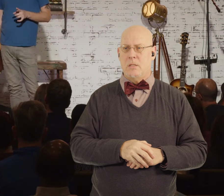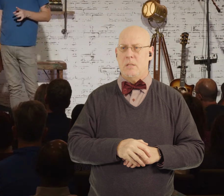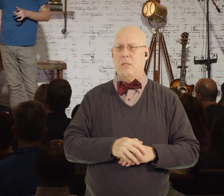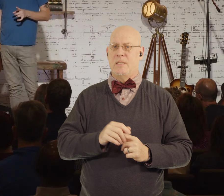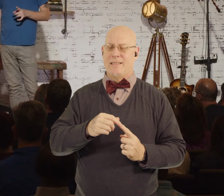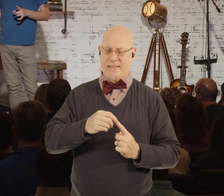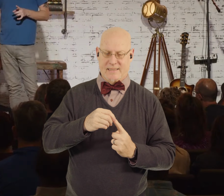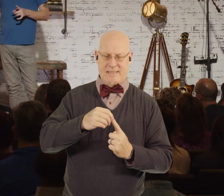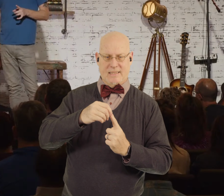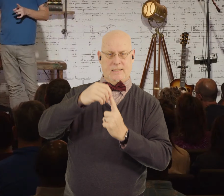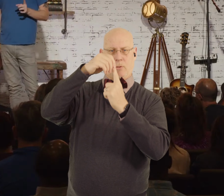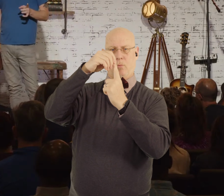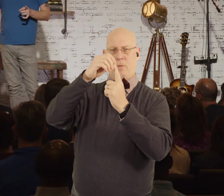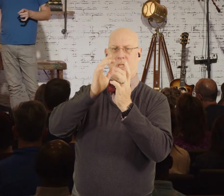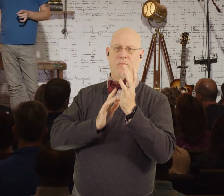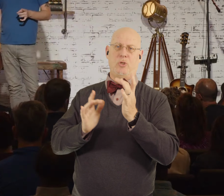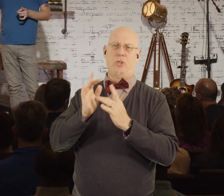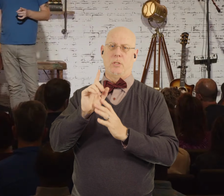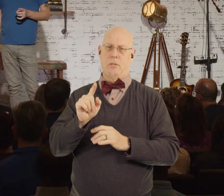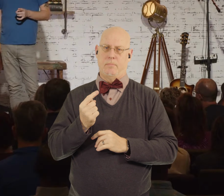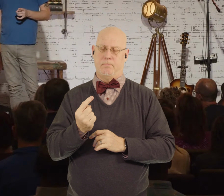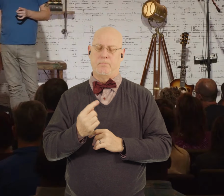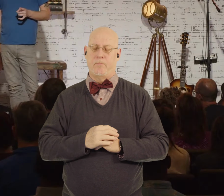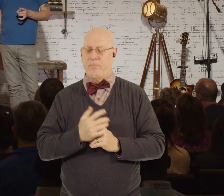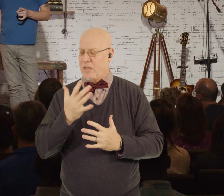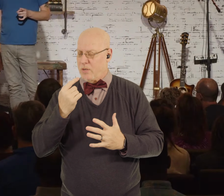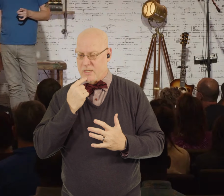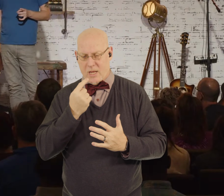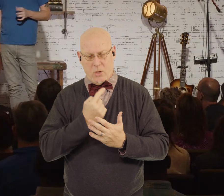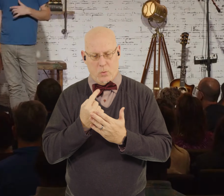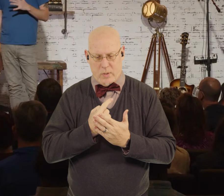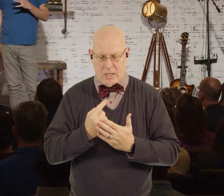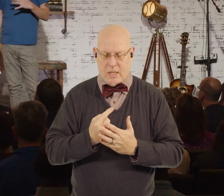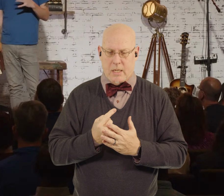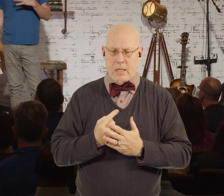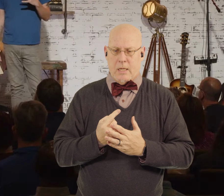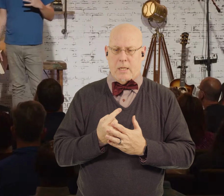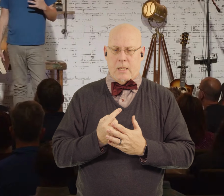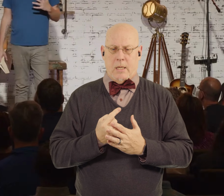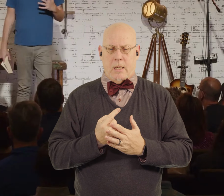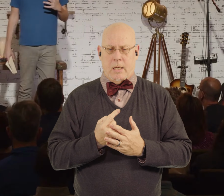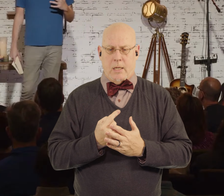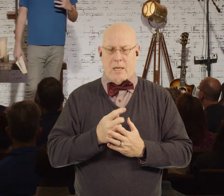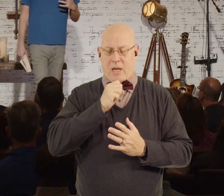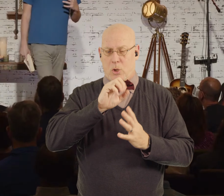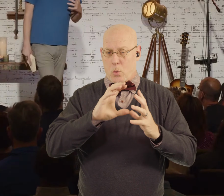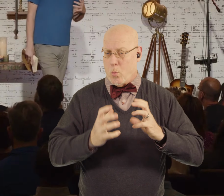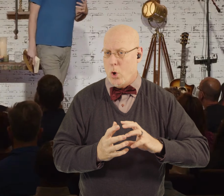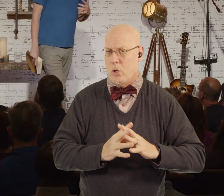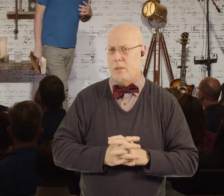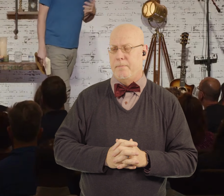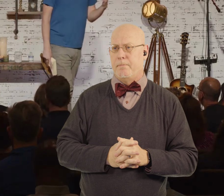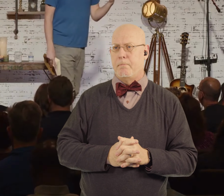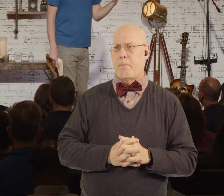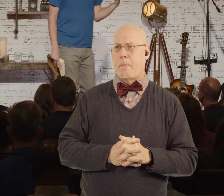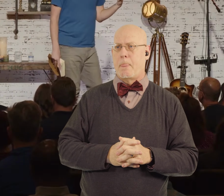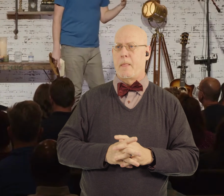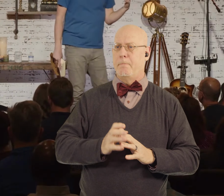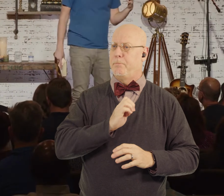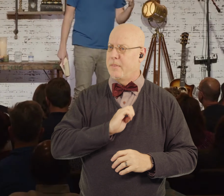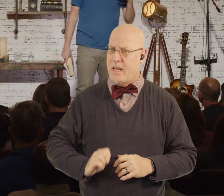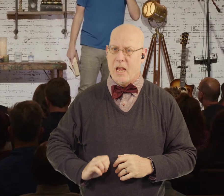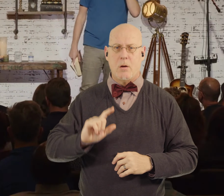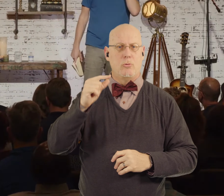compromised, the exclusivity of Jesus. I've already said this throughout the weeks, like that in the ancient